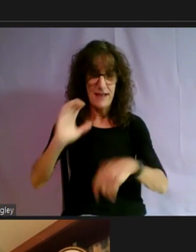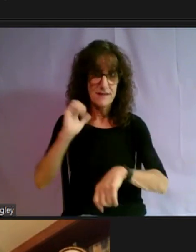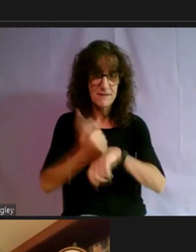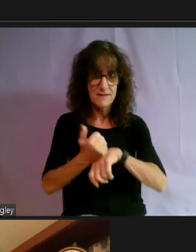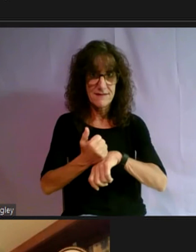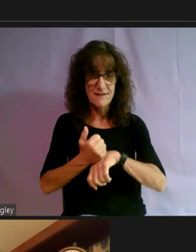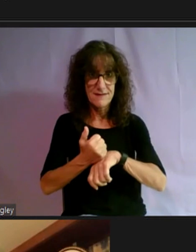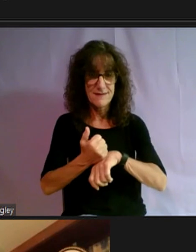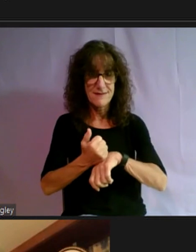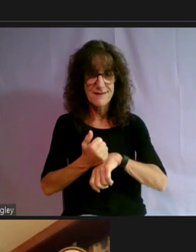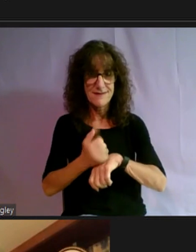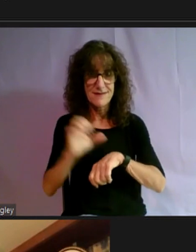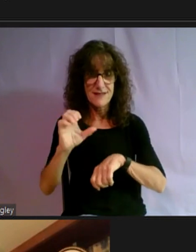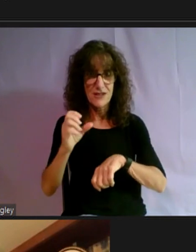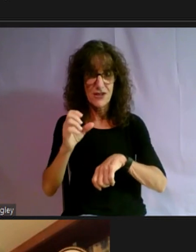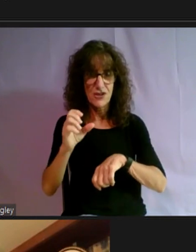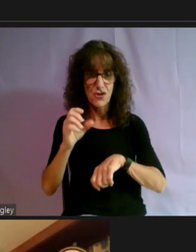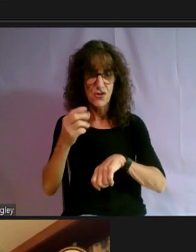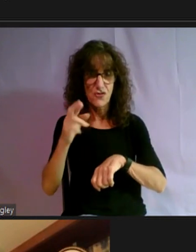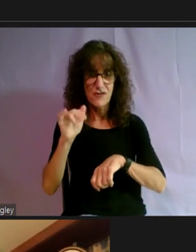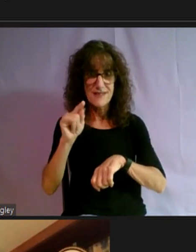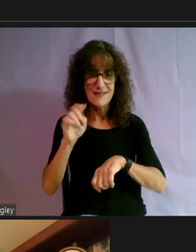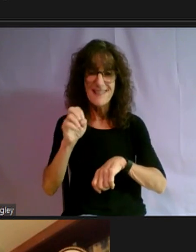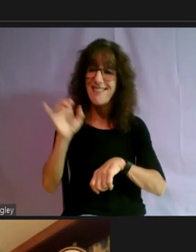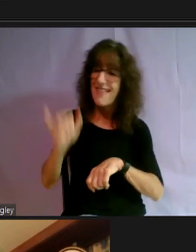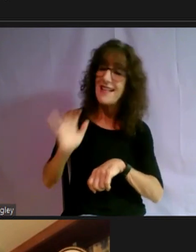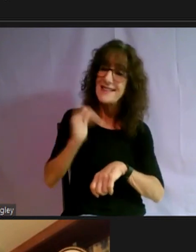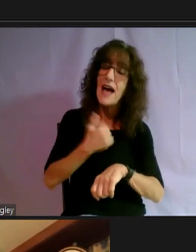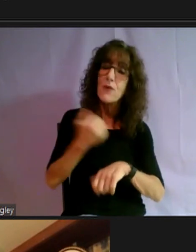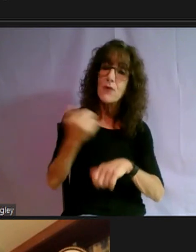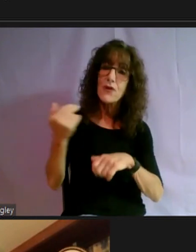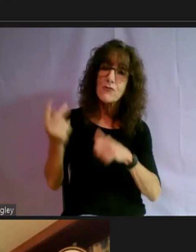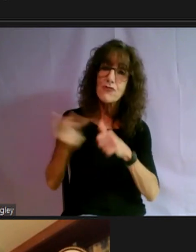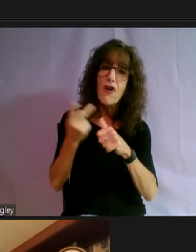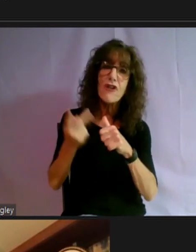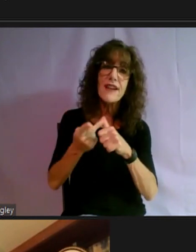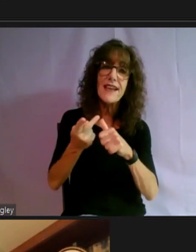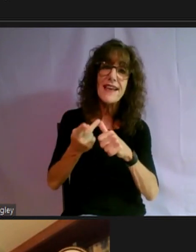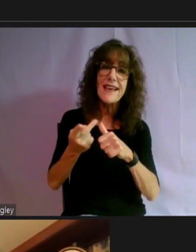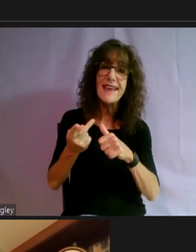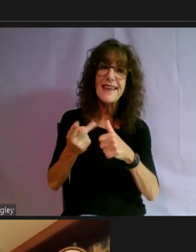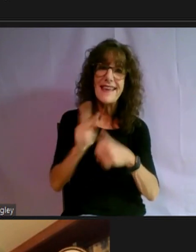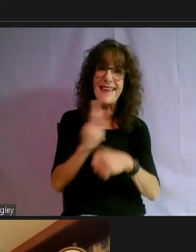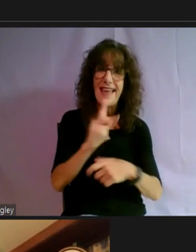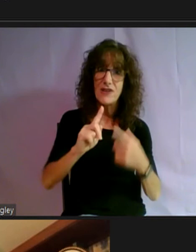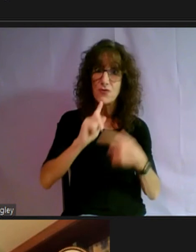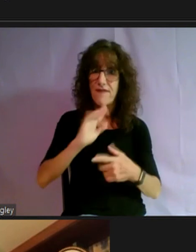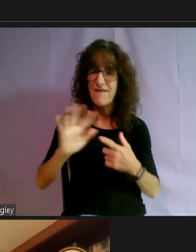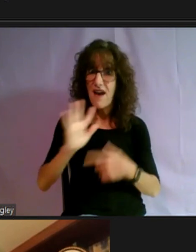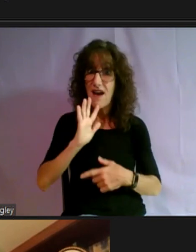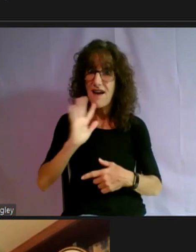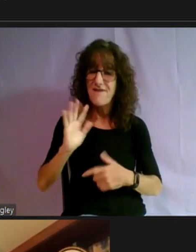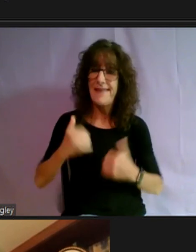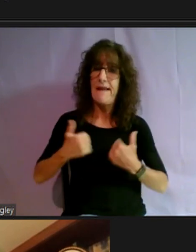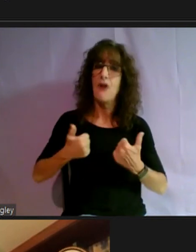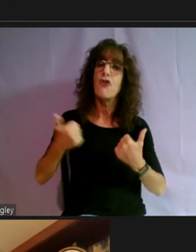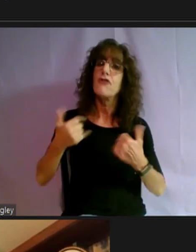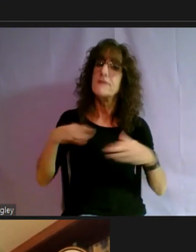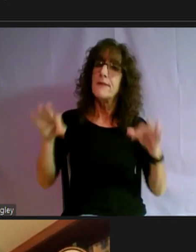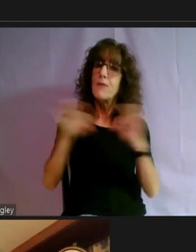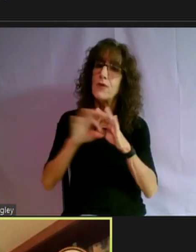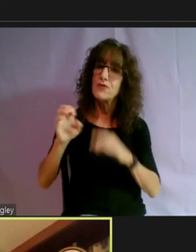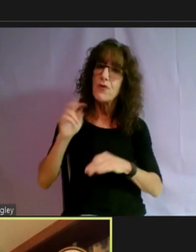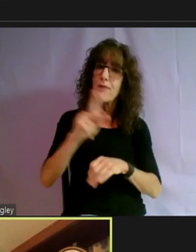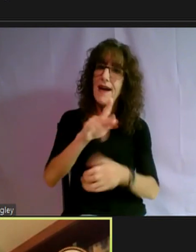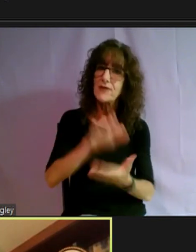think you've identified our priority. Even within K-5, the younger they are, the more important it is to get them back.